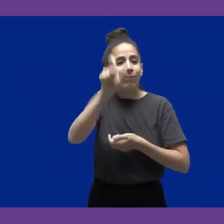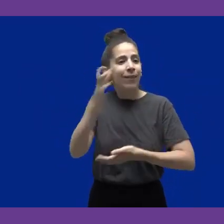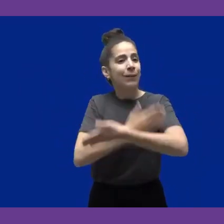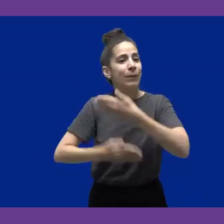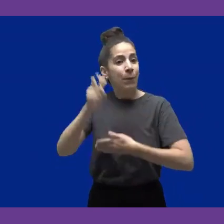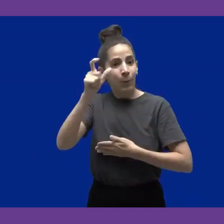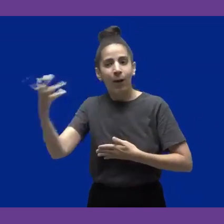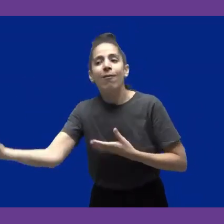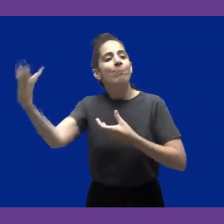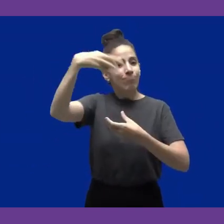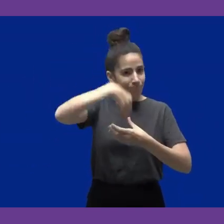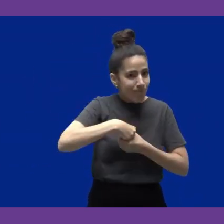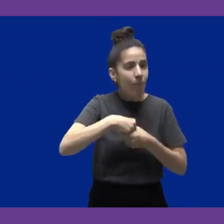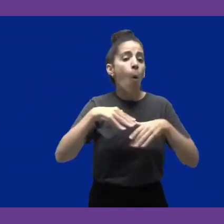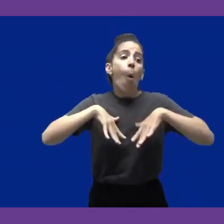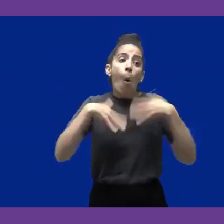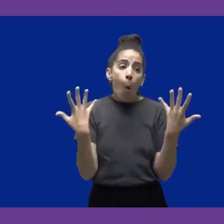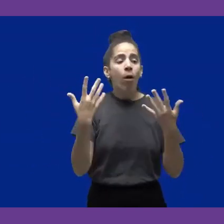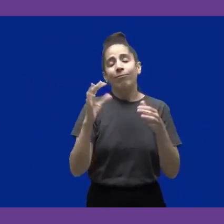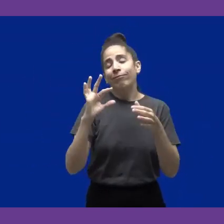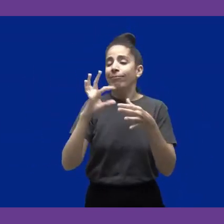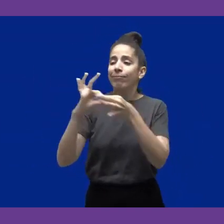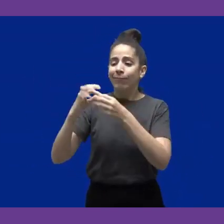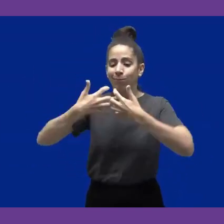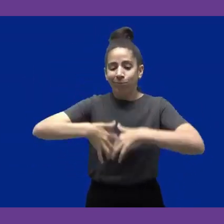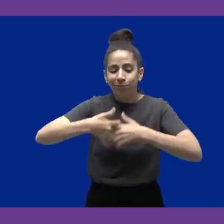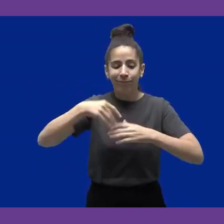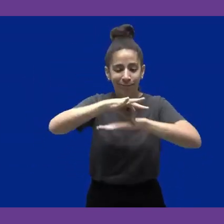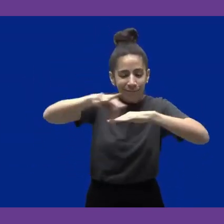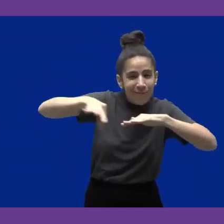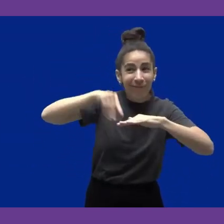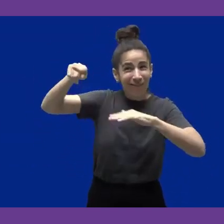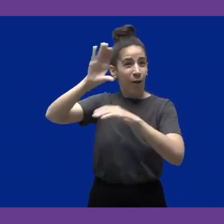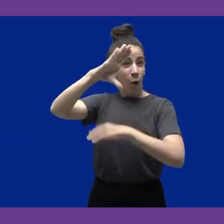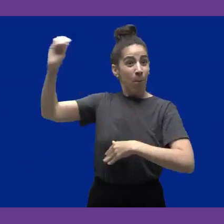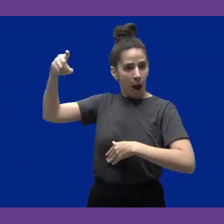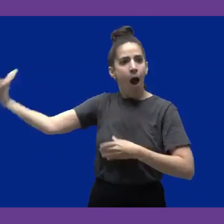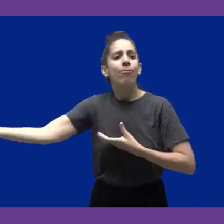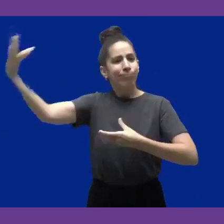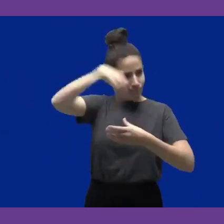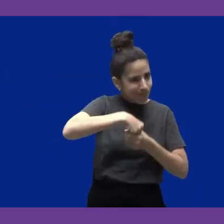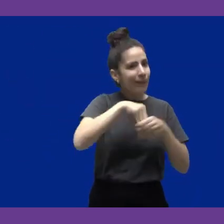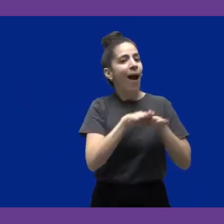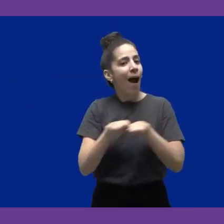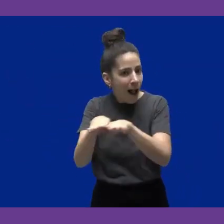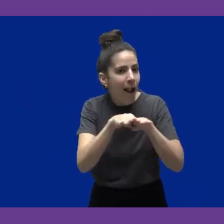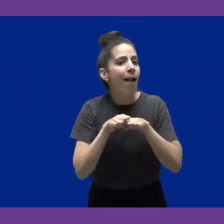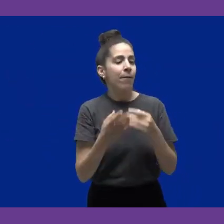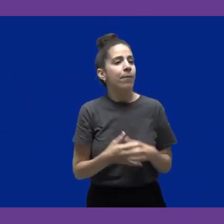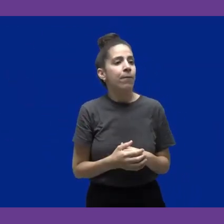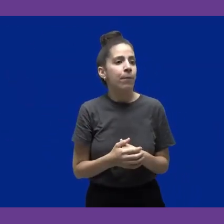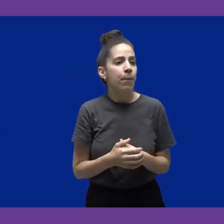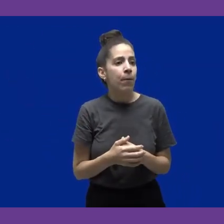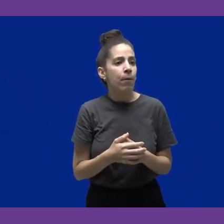common situation in our country, and they are the ones who decide the national position to those standards. Why do I say the national